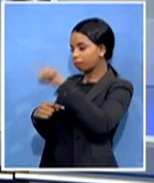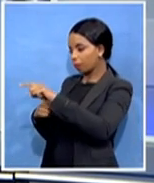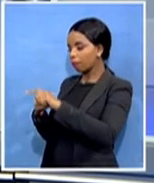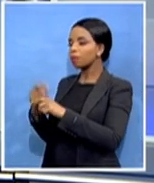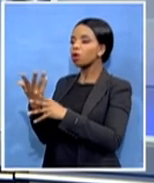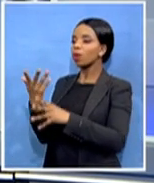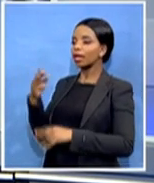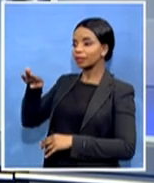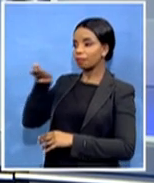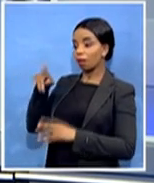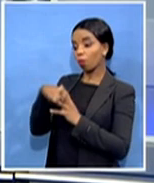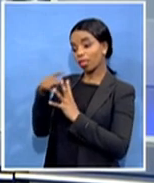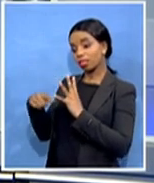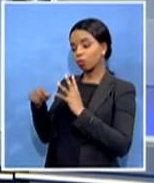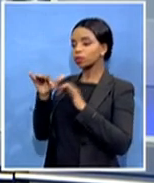Look,